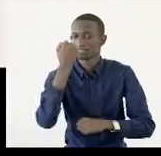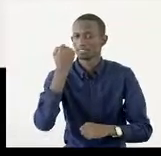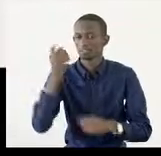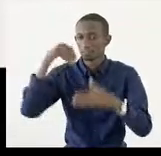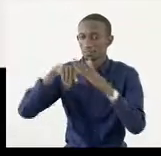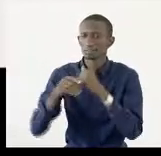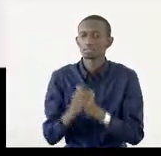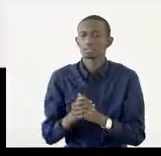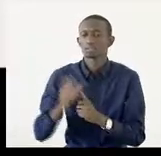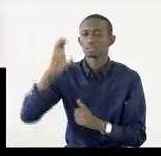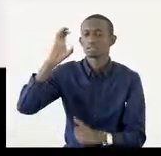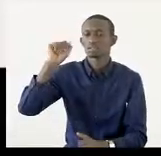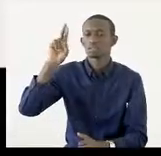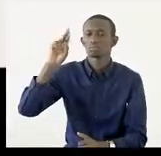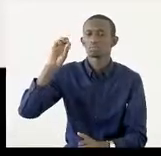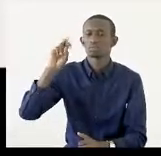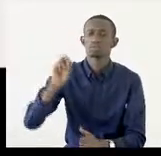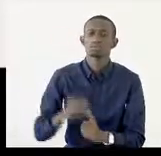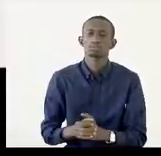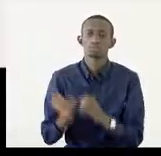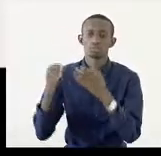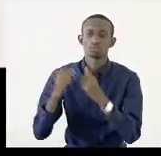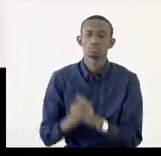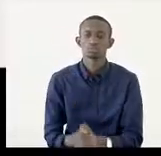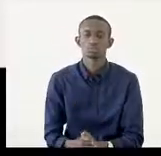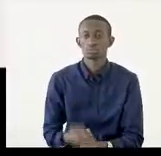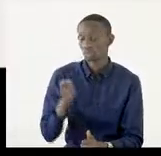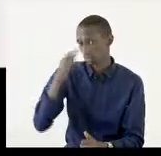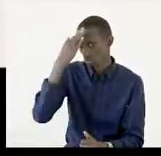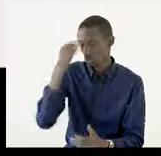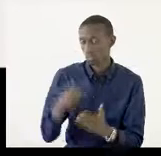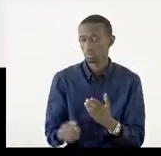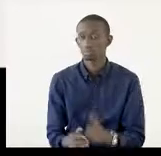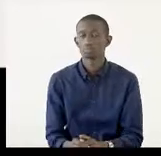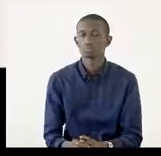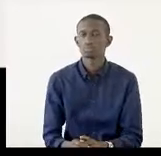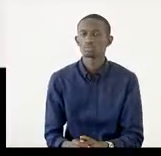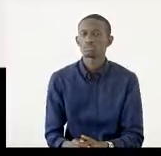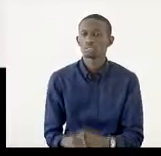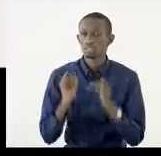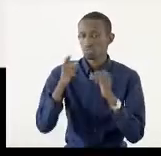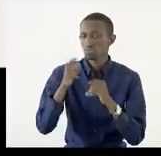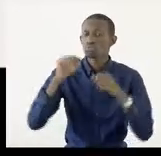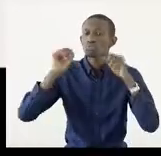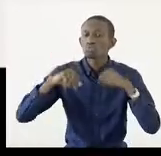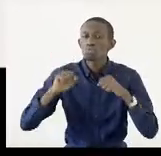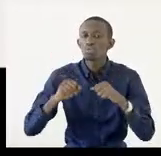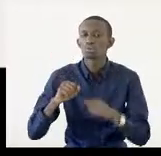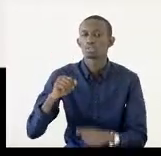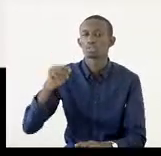compounds, this reaction was looked at as well. So that is why if you can record the reactions